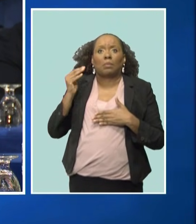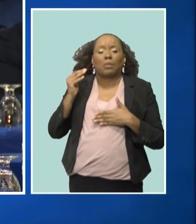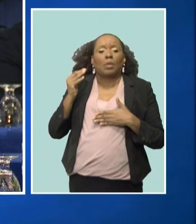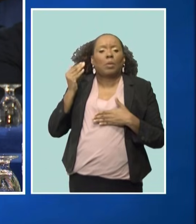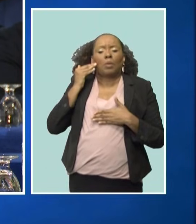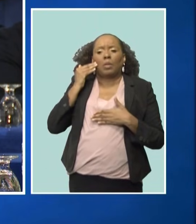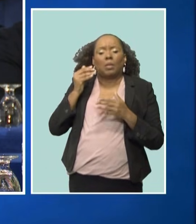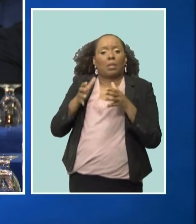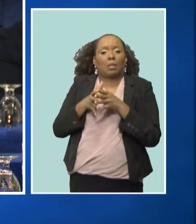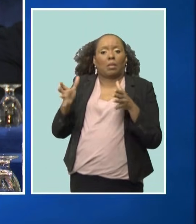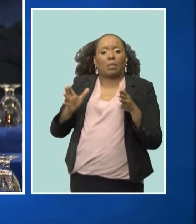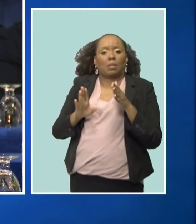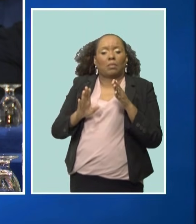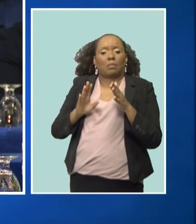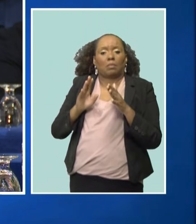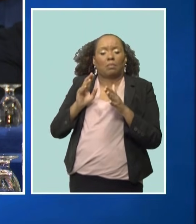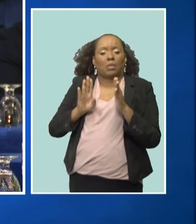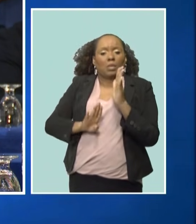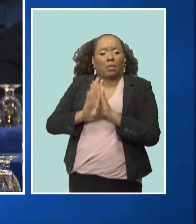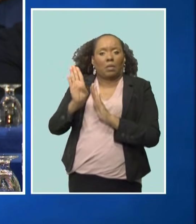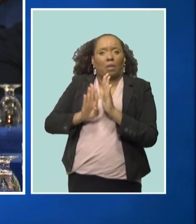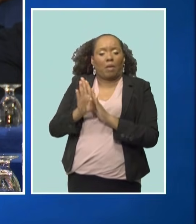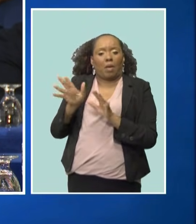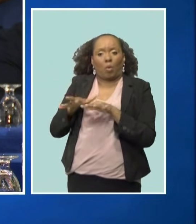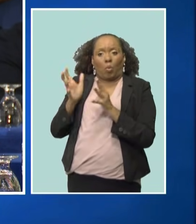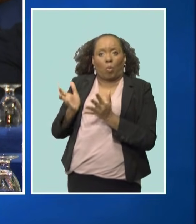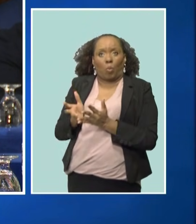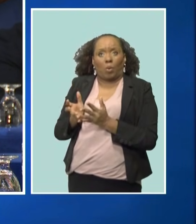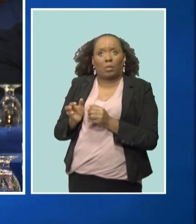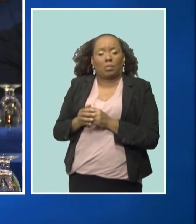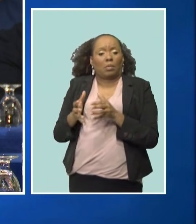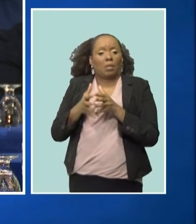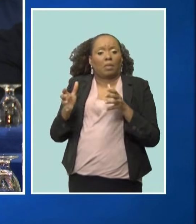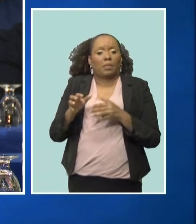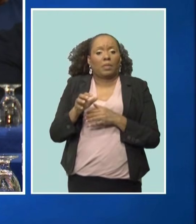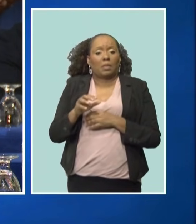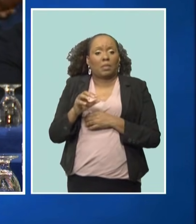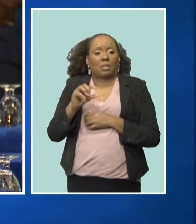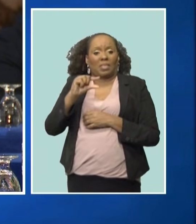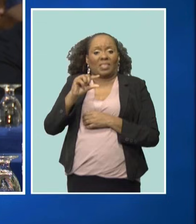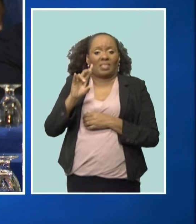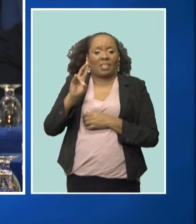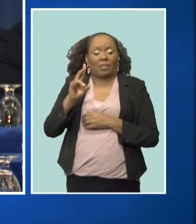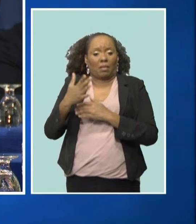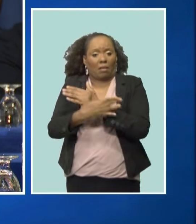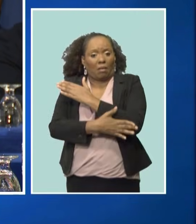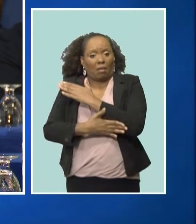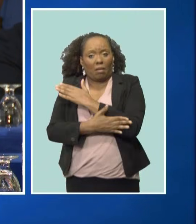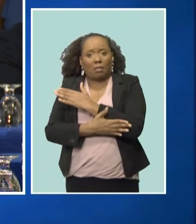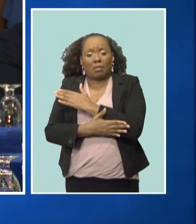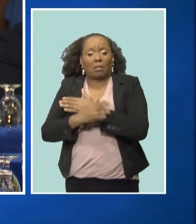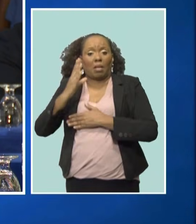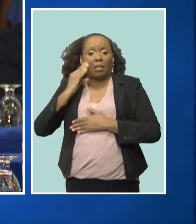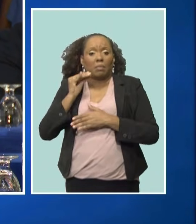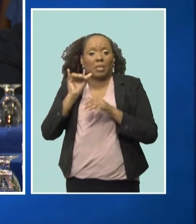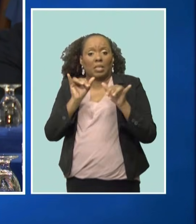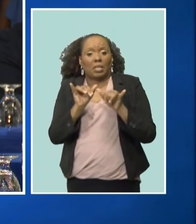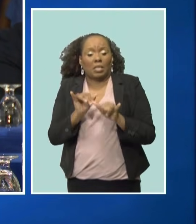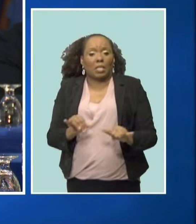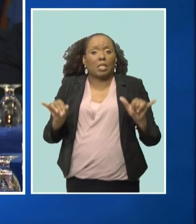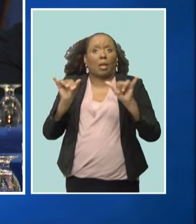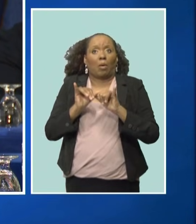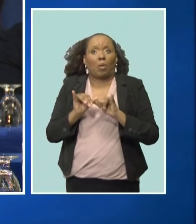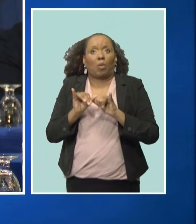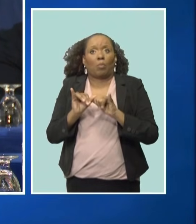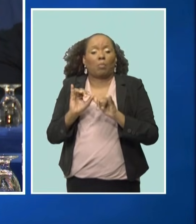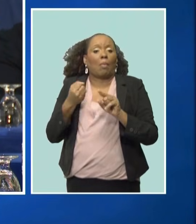most of the developed world and most of the G7 countries are in fact facing the same dilemma with respect to their